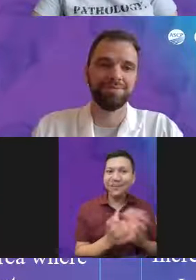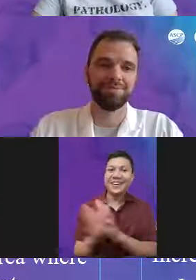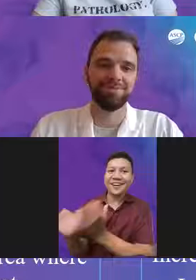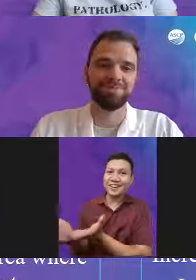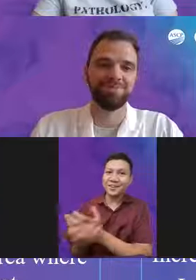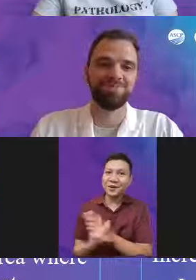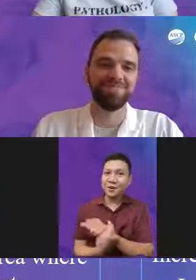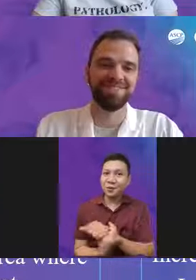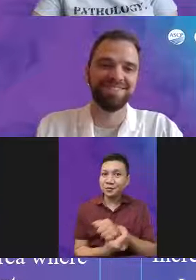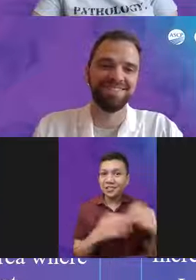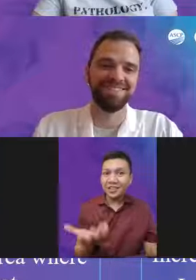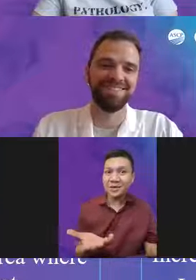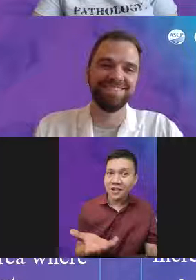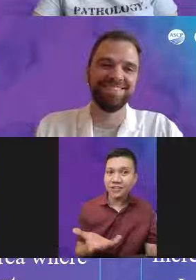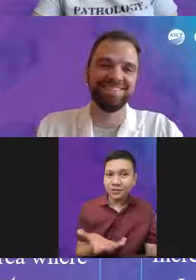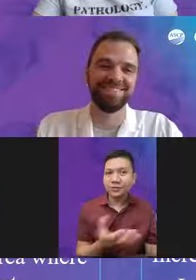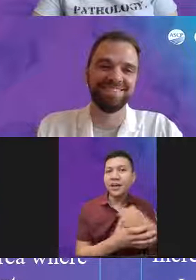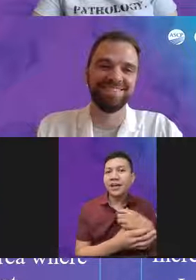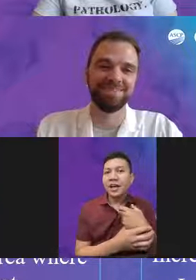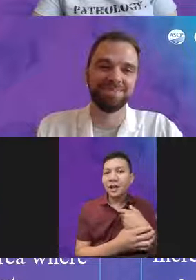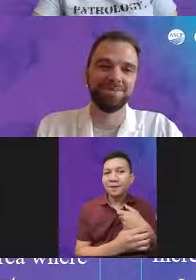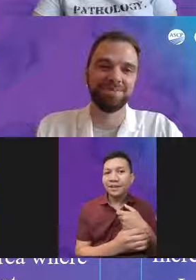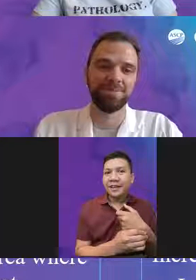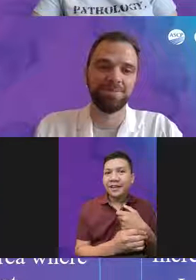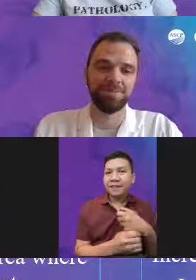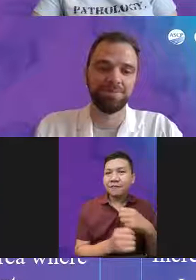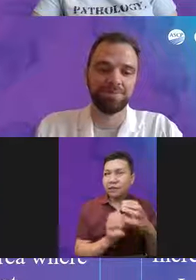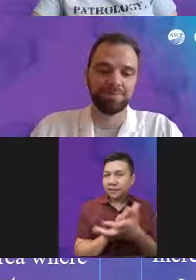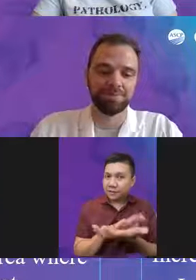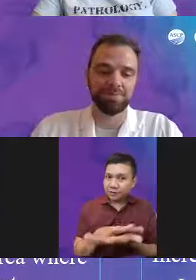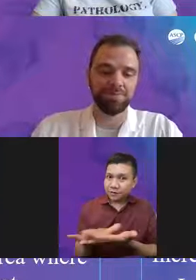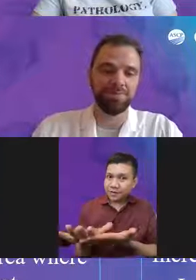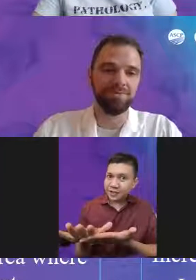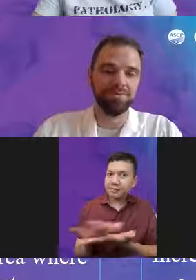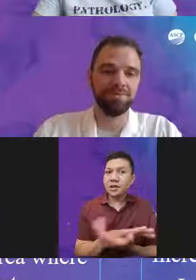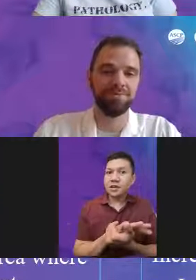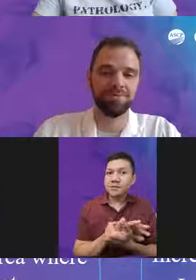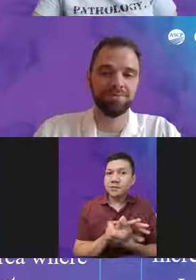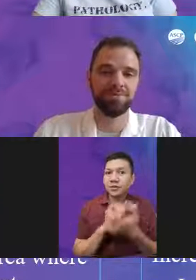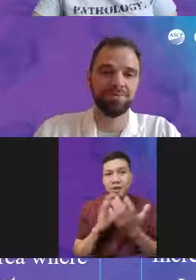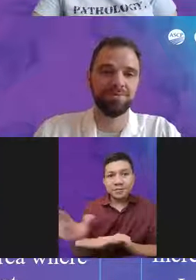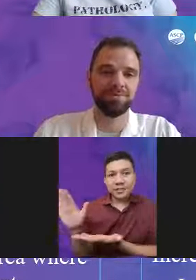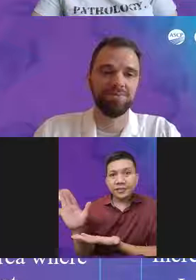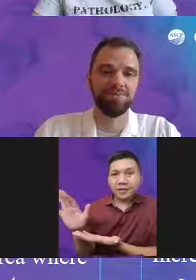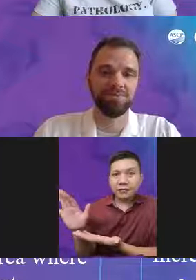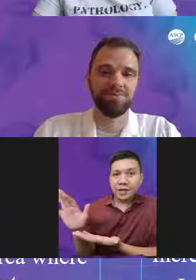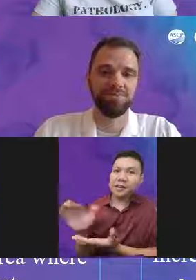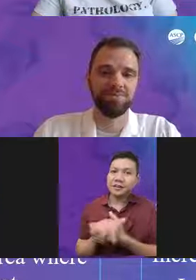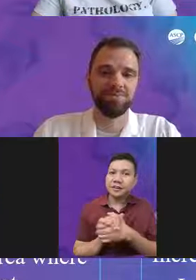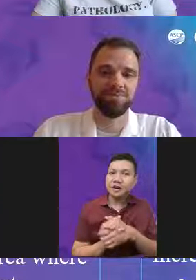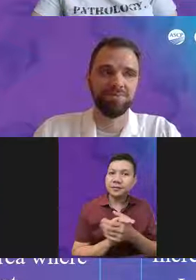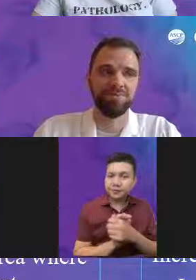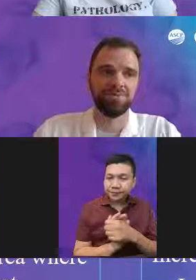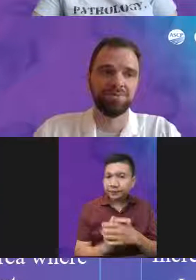you go. The donut holes will tell you a lot too. If it's spherocytic, you know, the MCHC will be